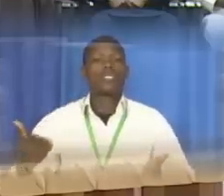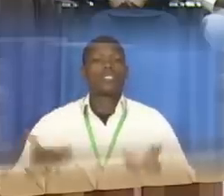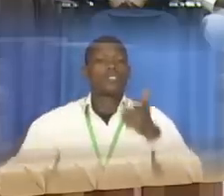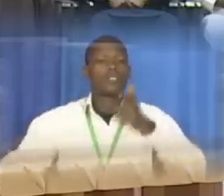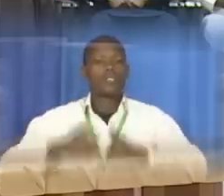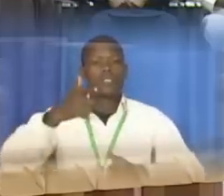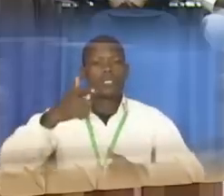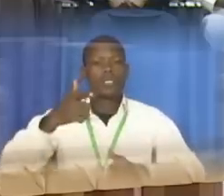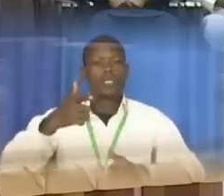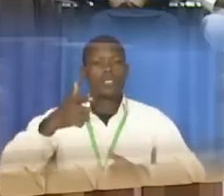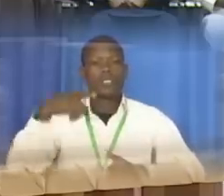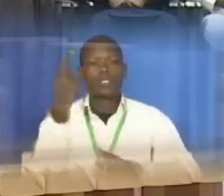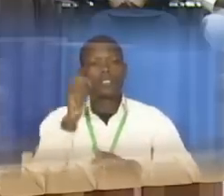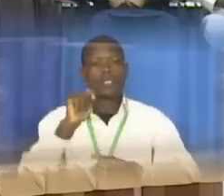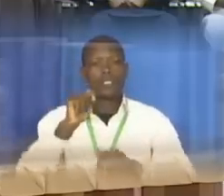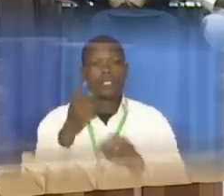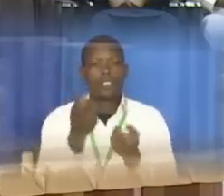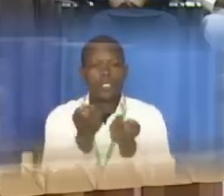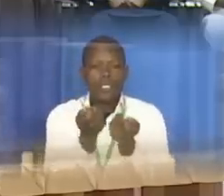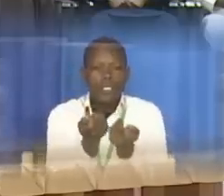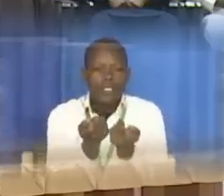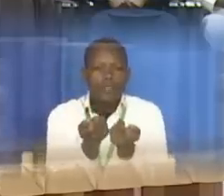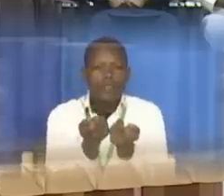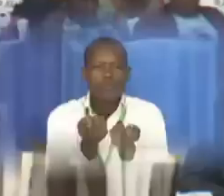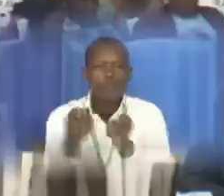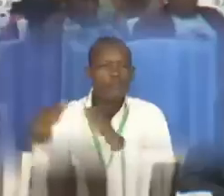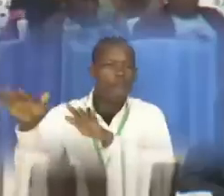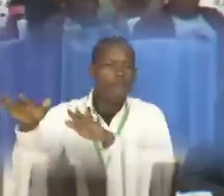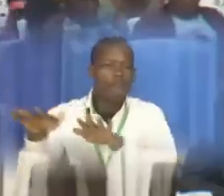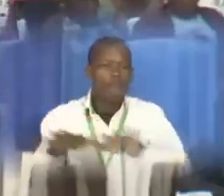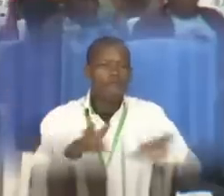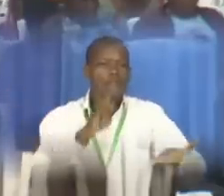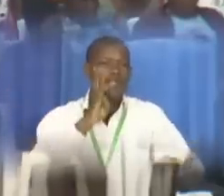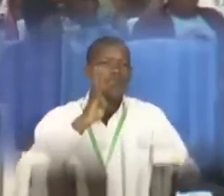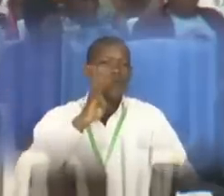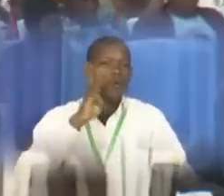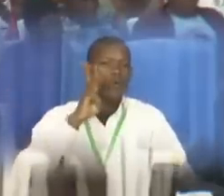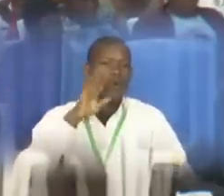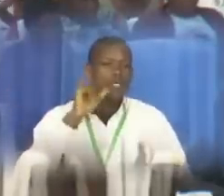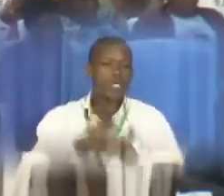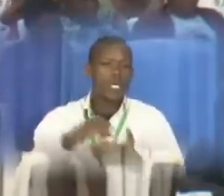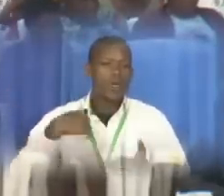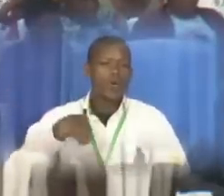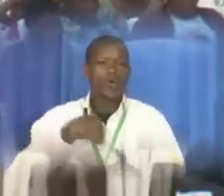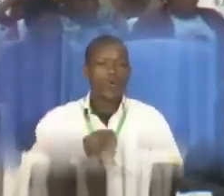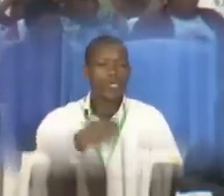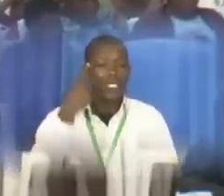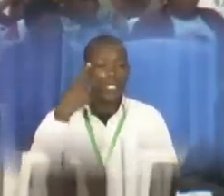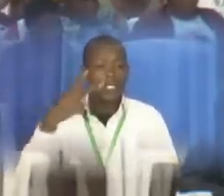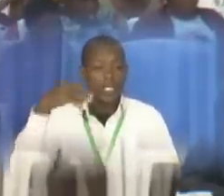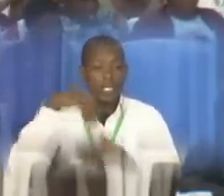The little flood that we saw last year in Nigeria, you could see the